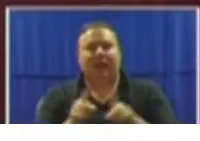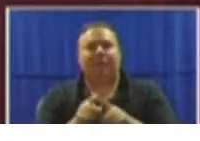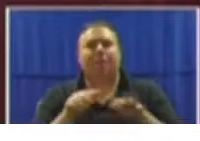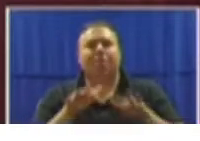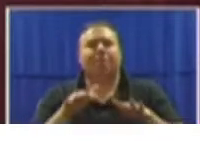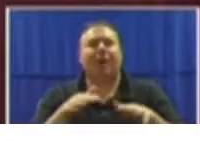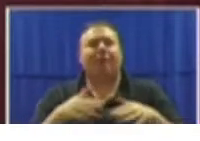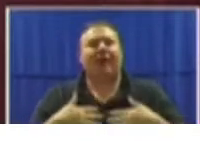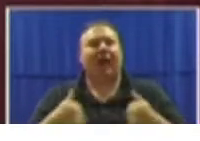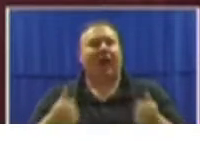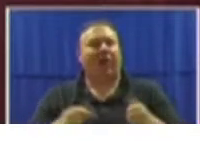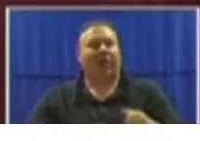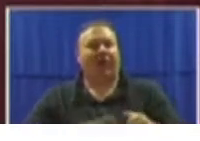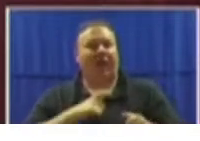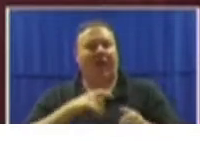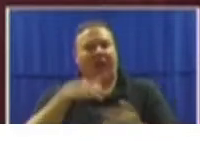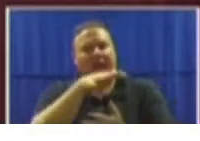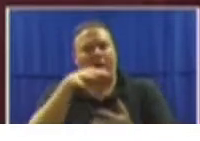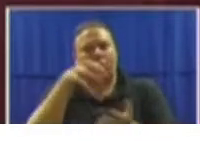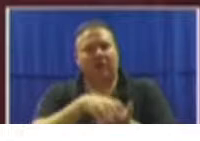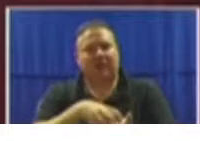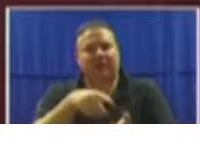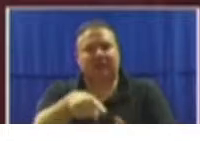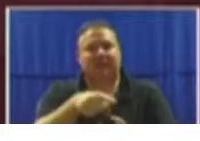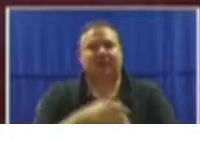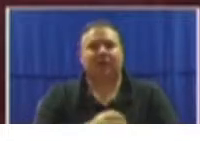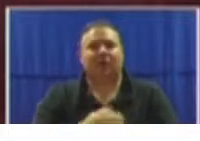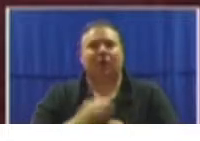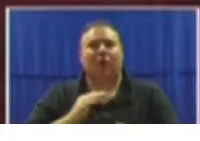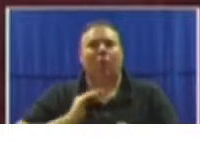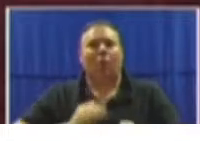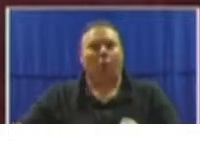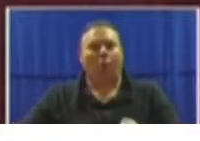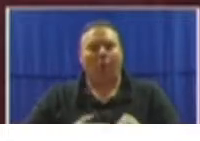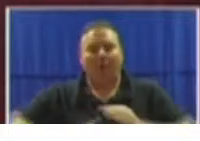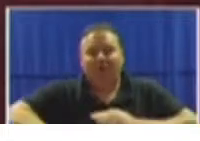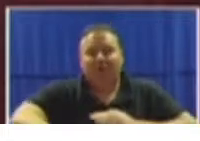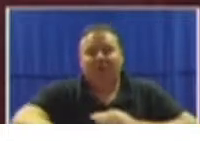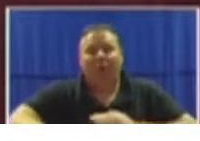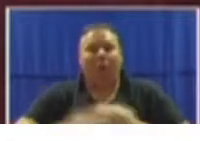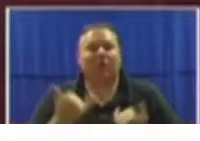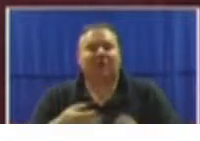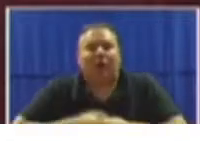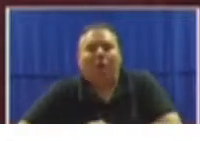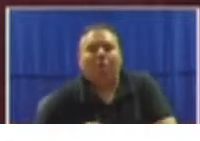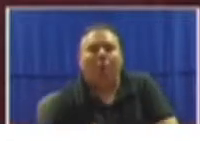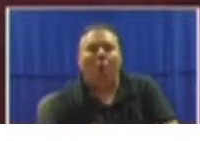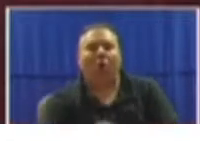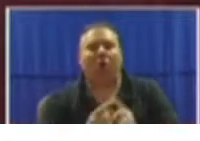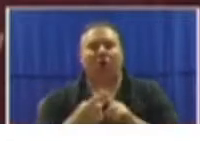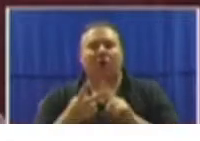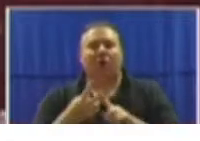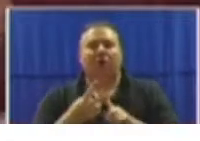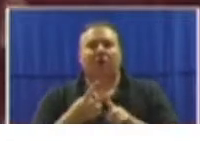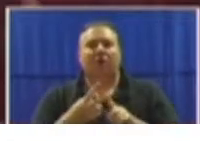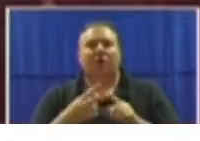care facilities, where women are still giving birth on the floors, where people queue for a Panado and having to be